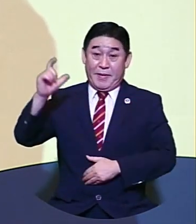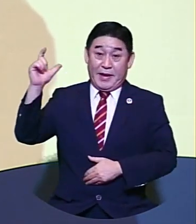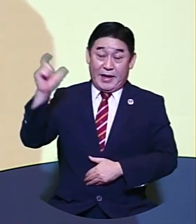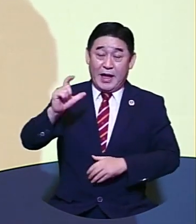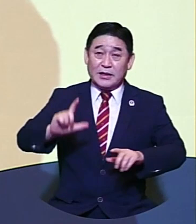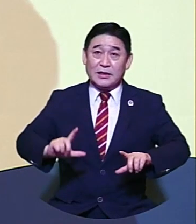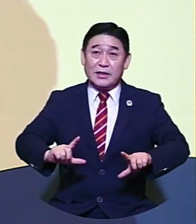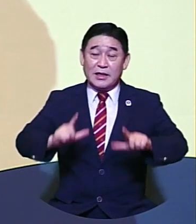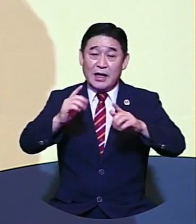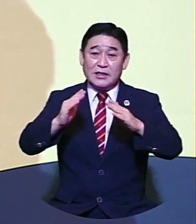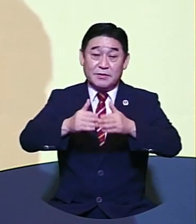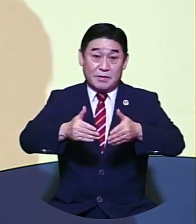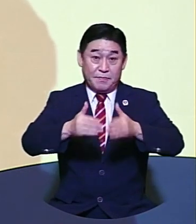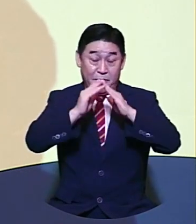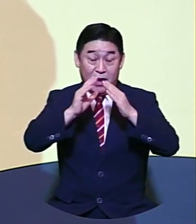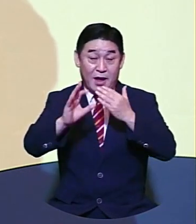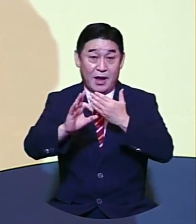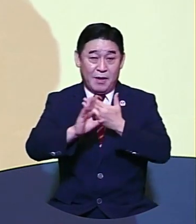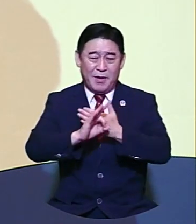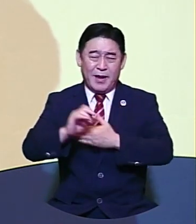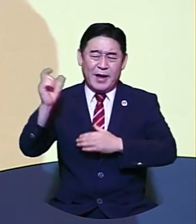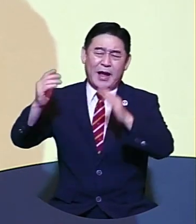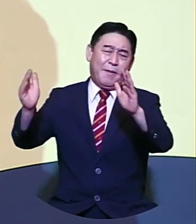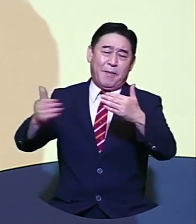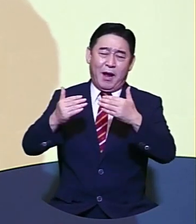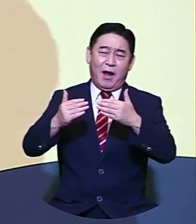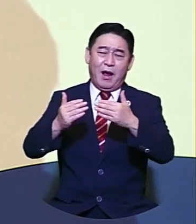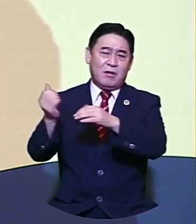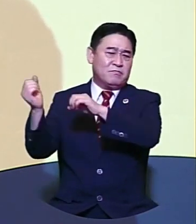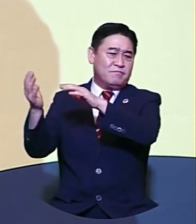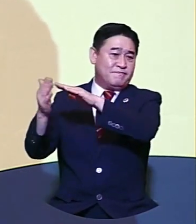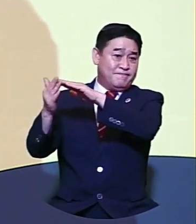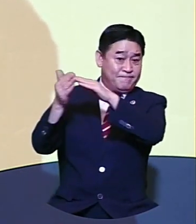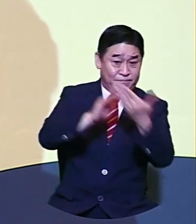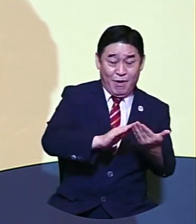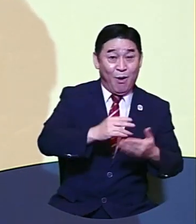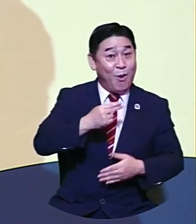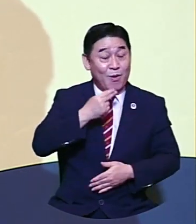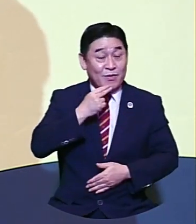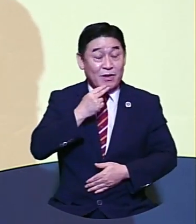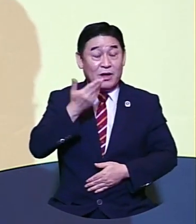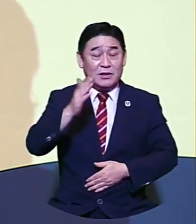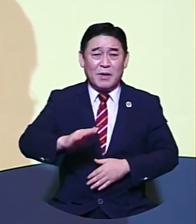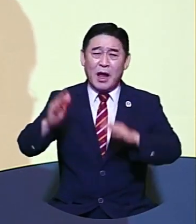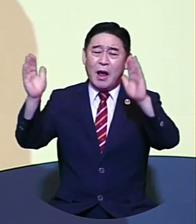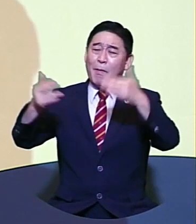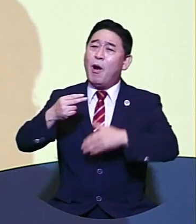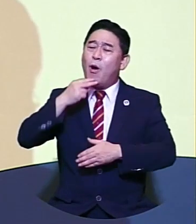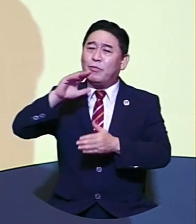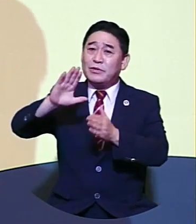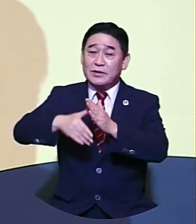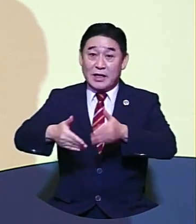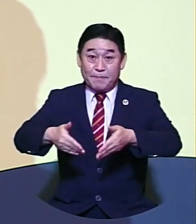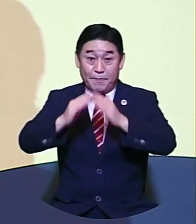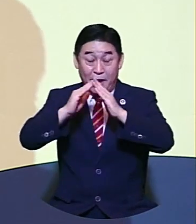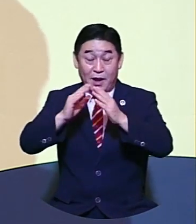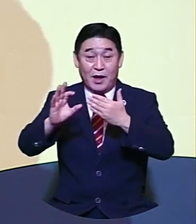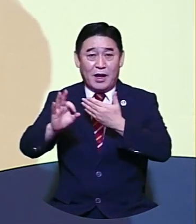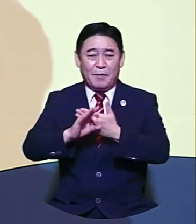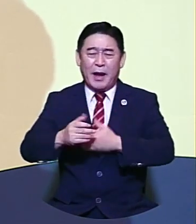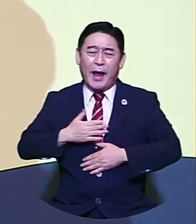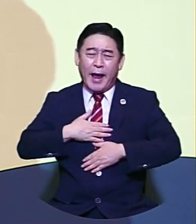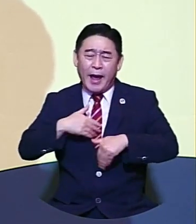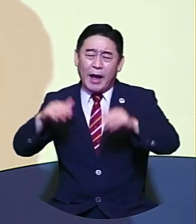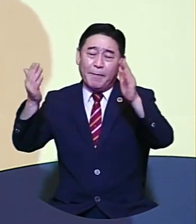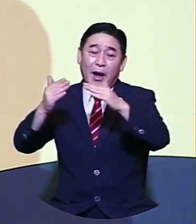because when the nest is built in strong wind, it will not go down in strong wind, but a nest that is built